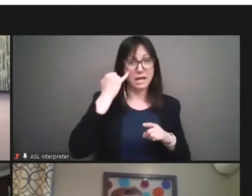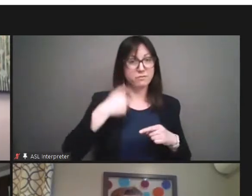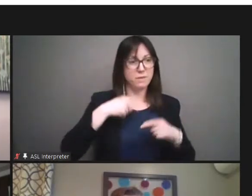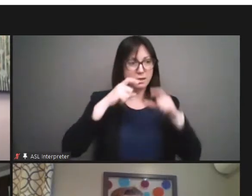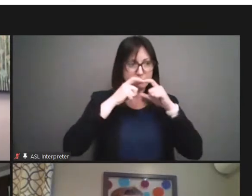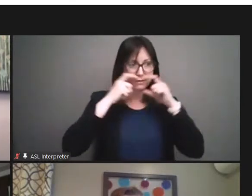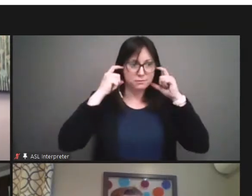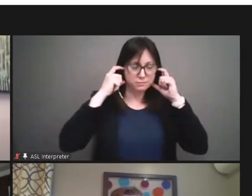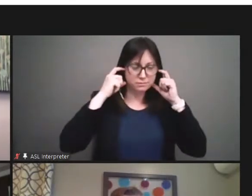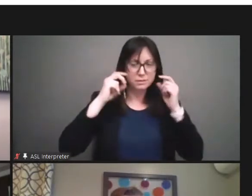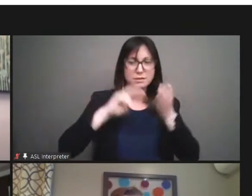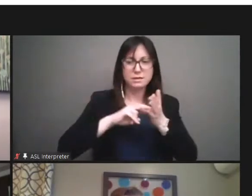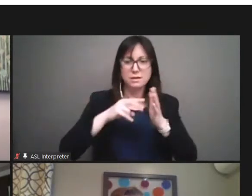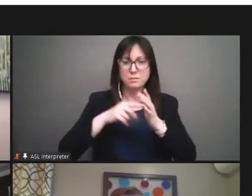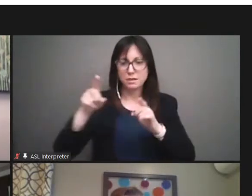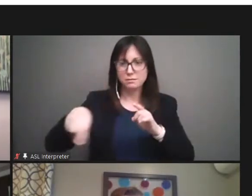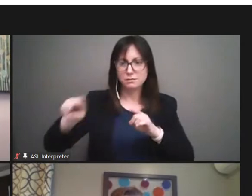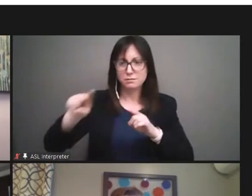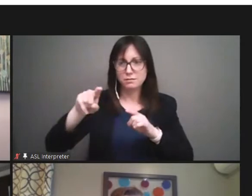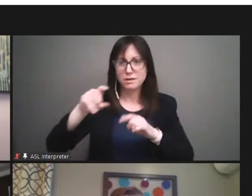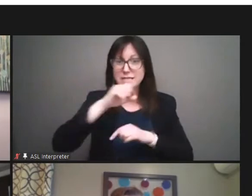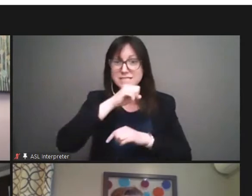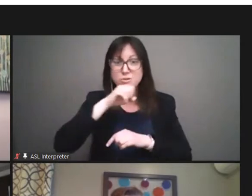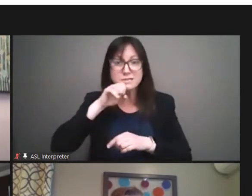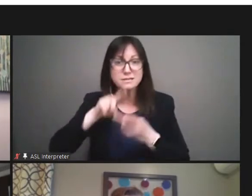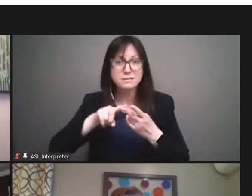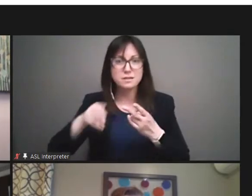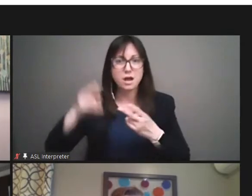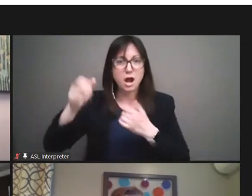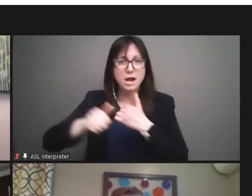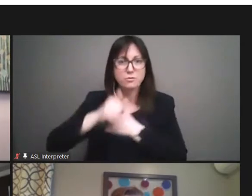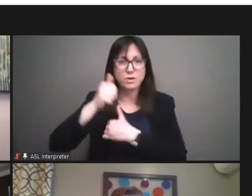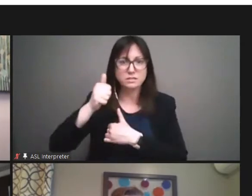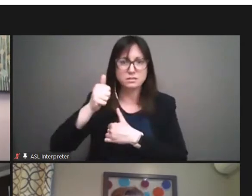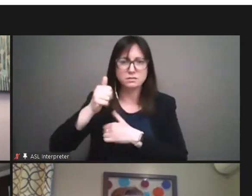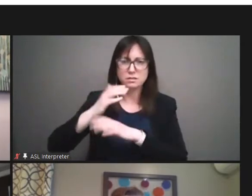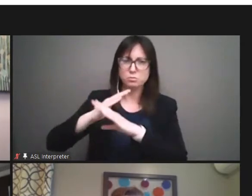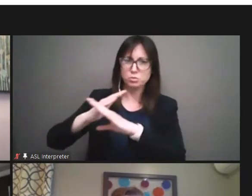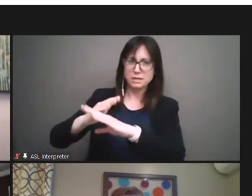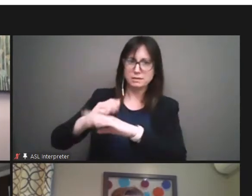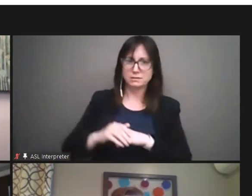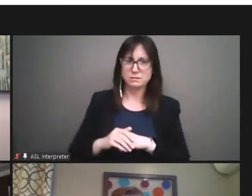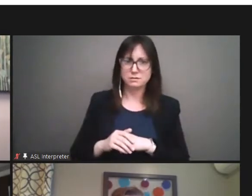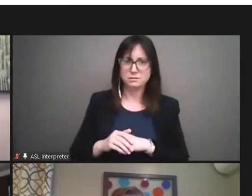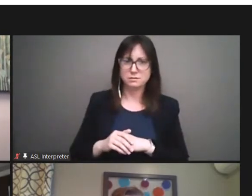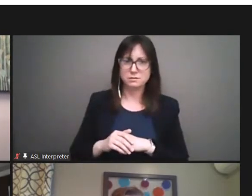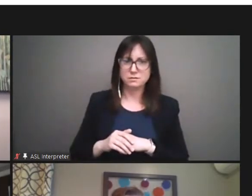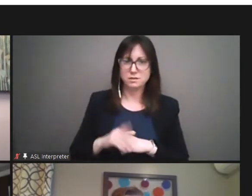are immunocompromised, then are able to better protect themselves against this virus